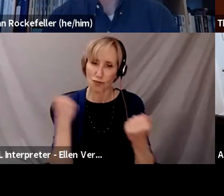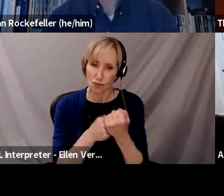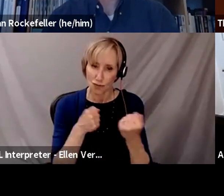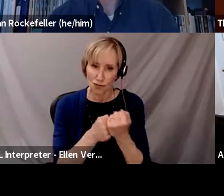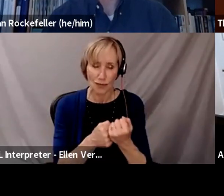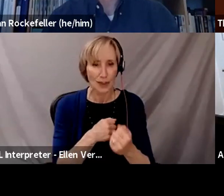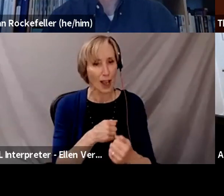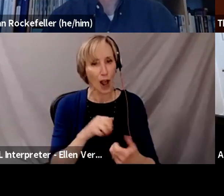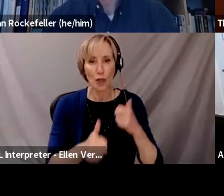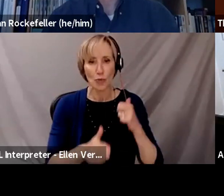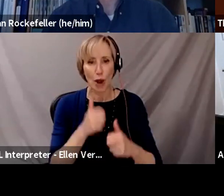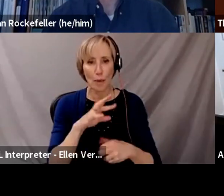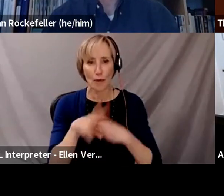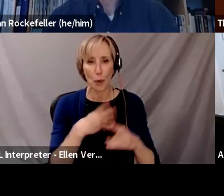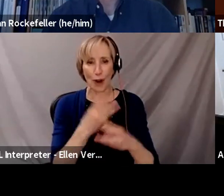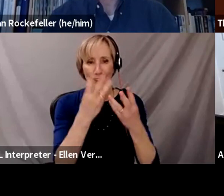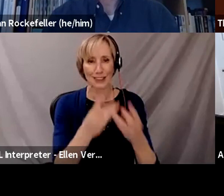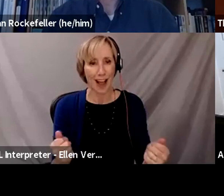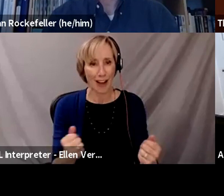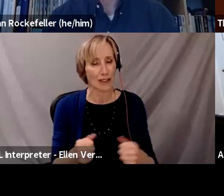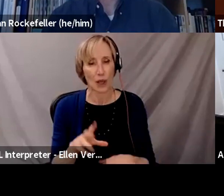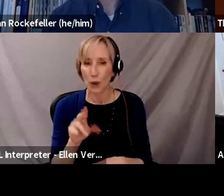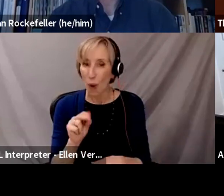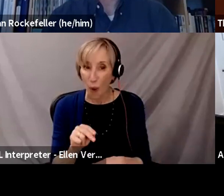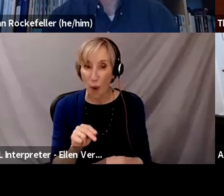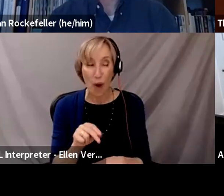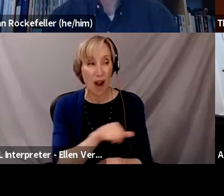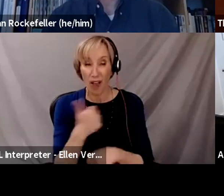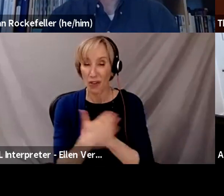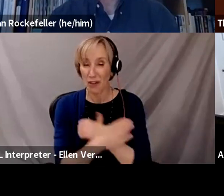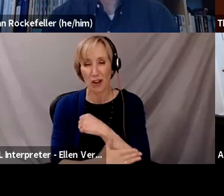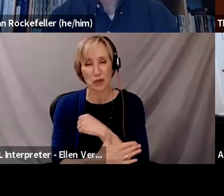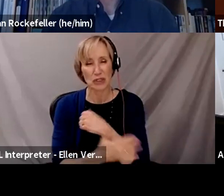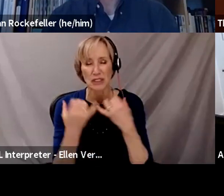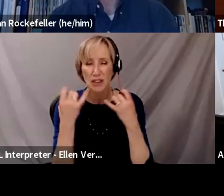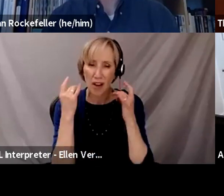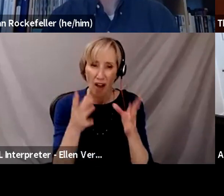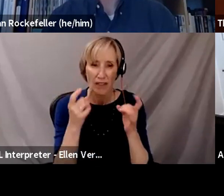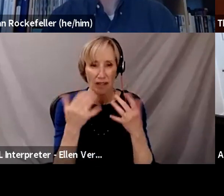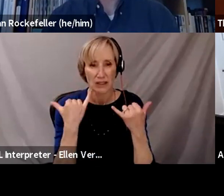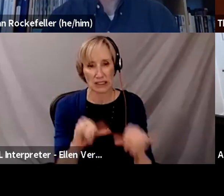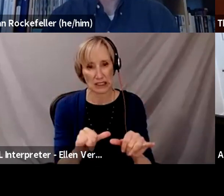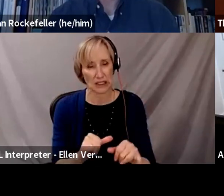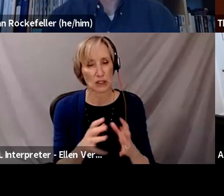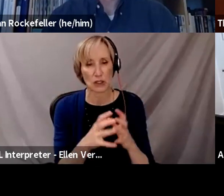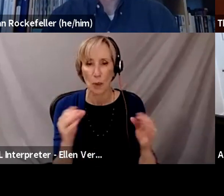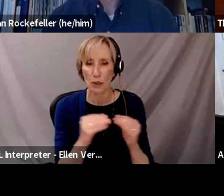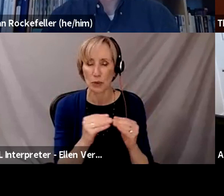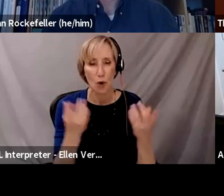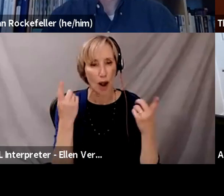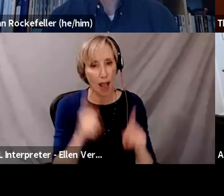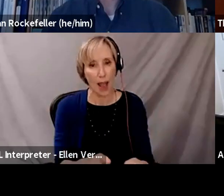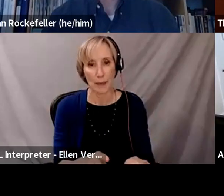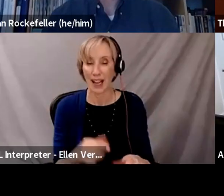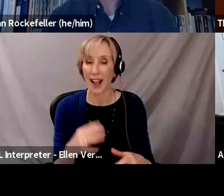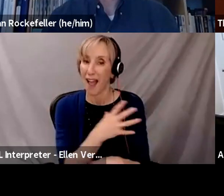are solved. It's all done. And it's not true. It's just not true. There's so much more